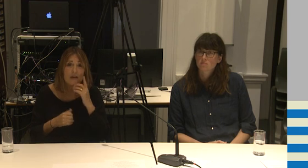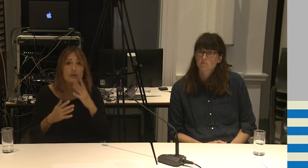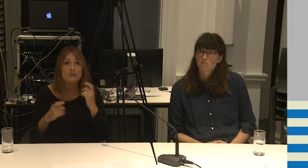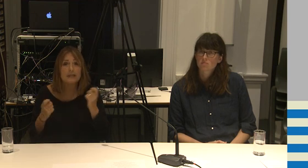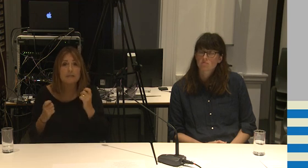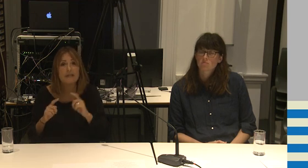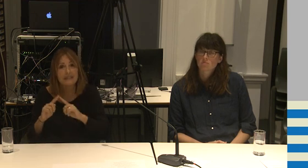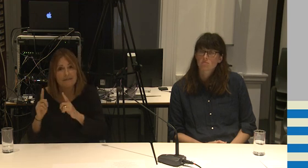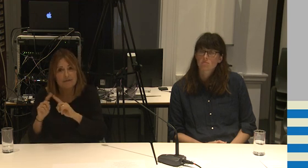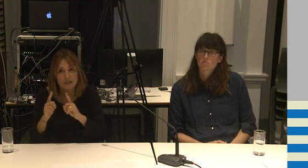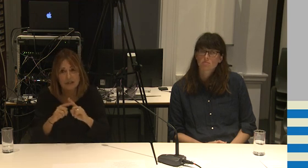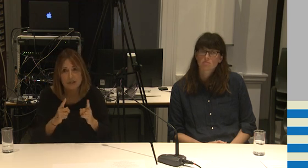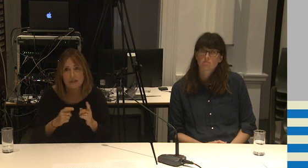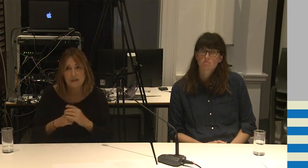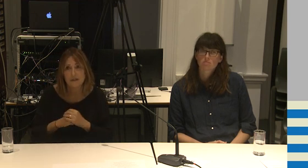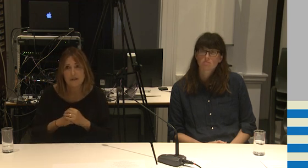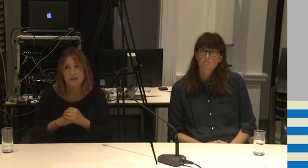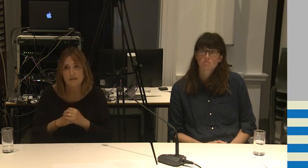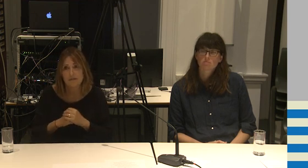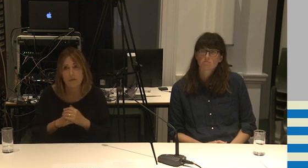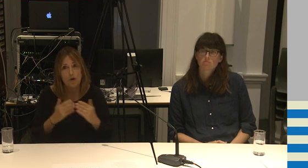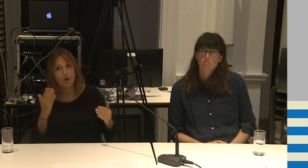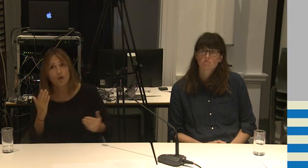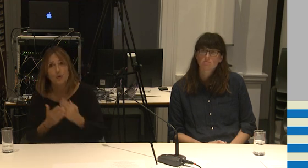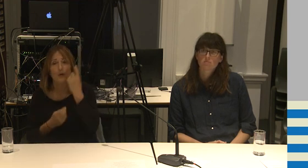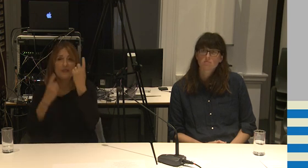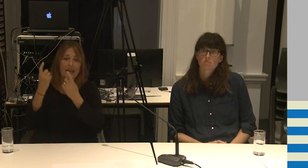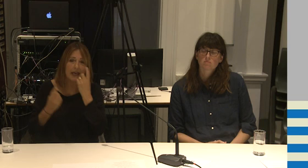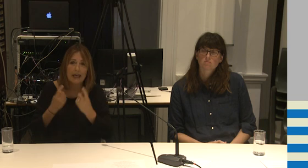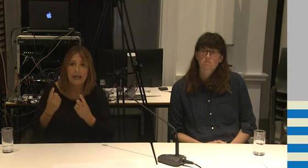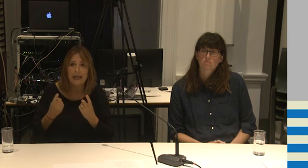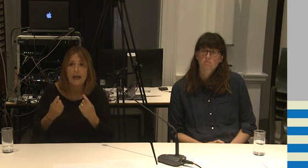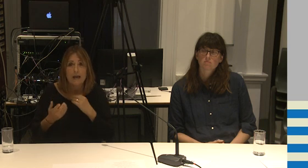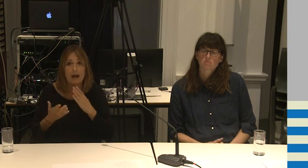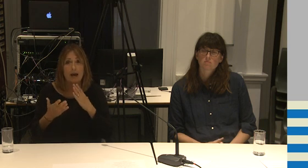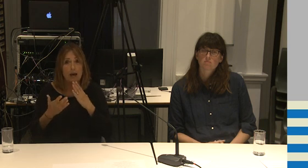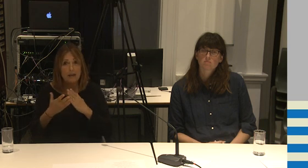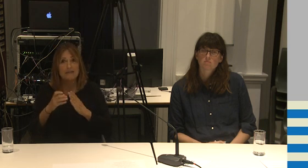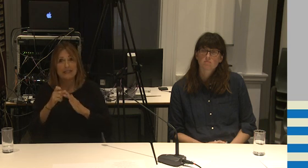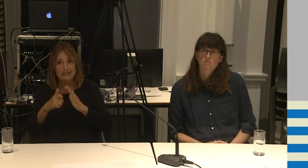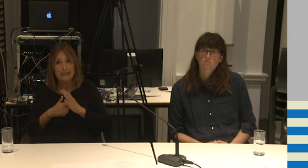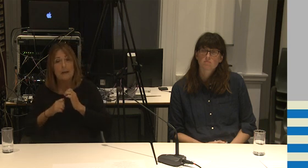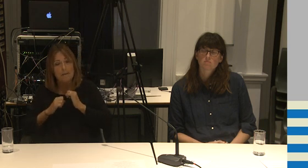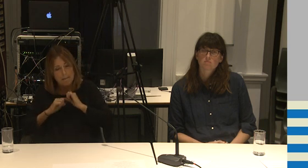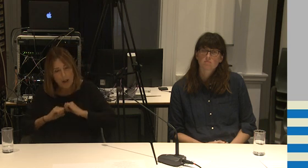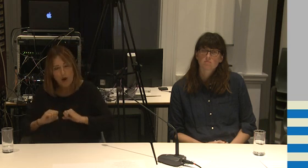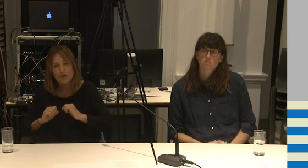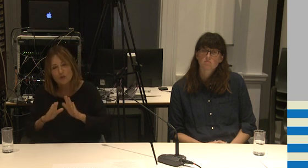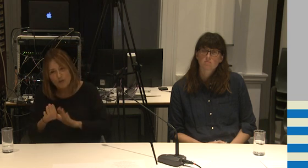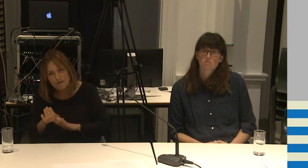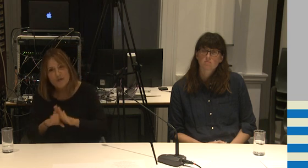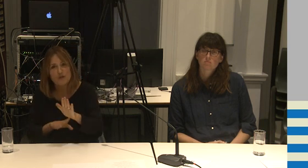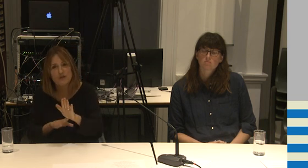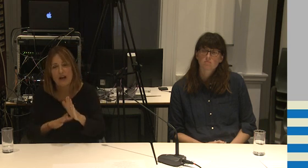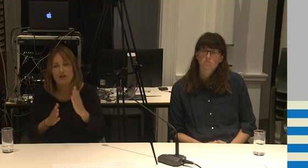difference and new thinking, all of those sort of things. And I believe that disability belongs to the future in a way that the